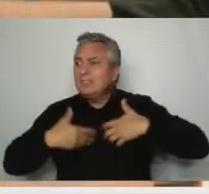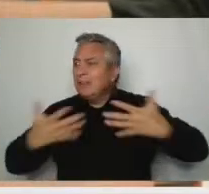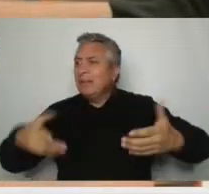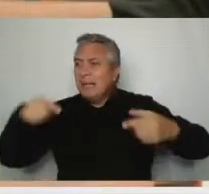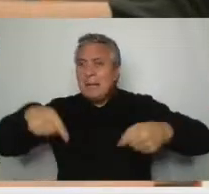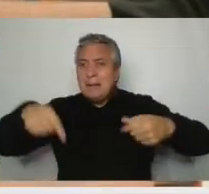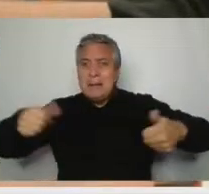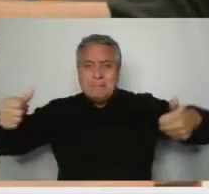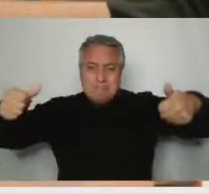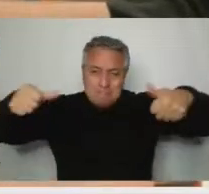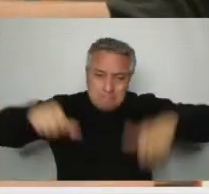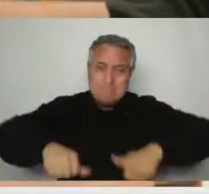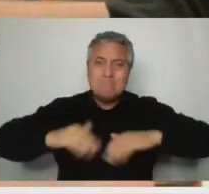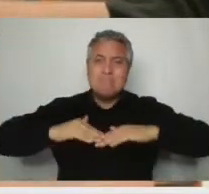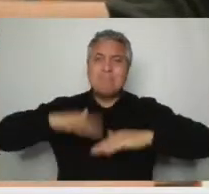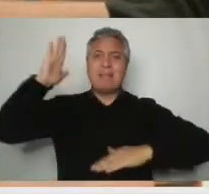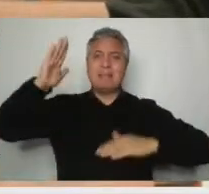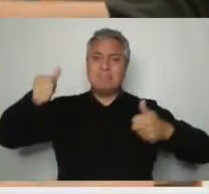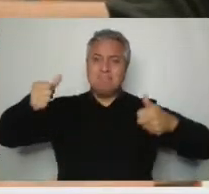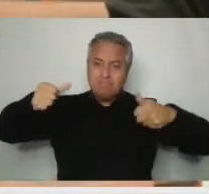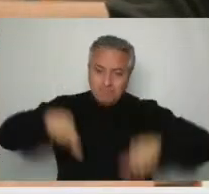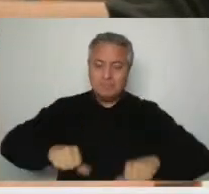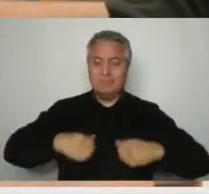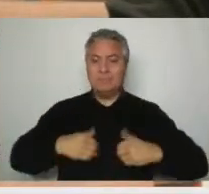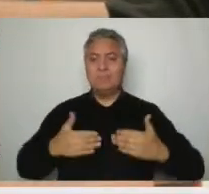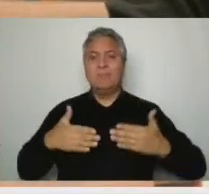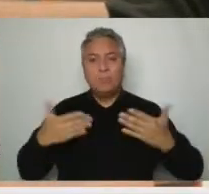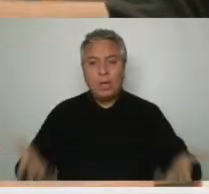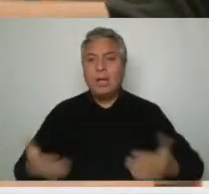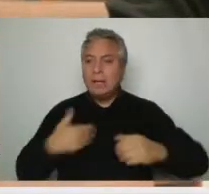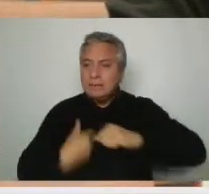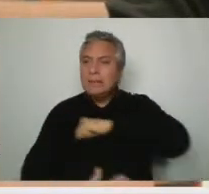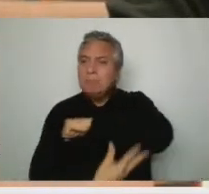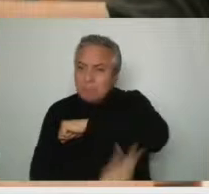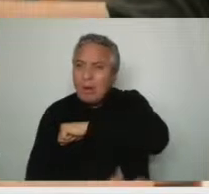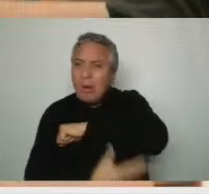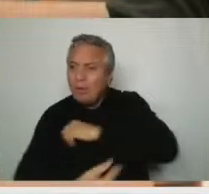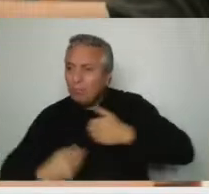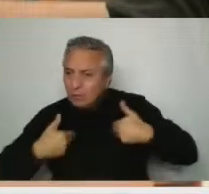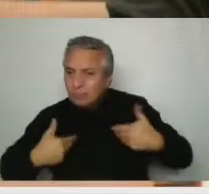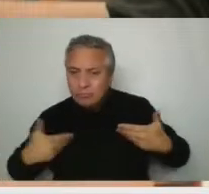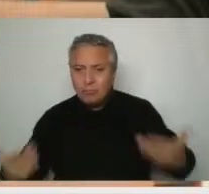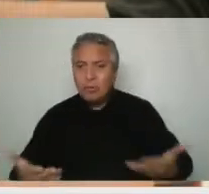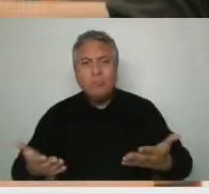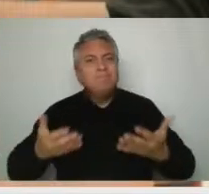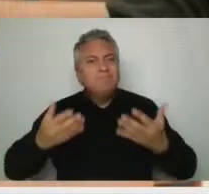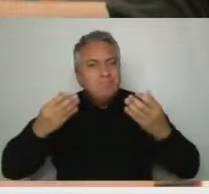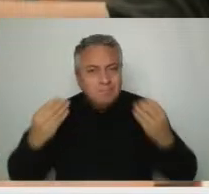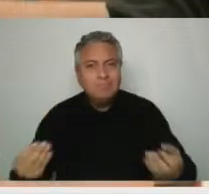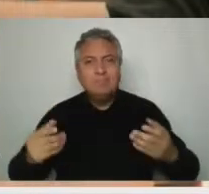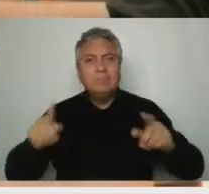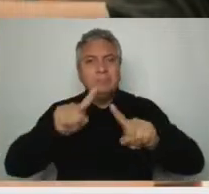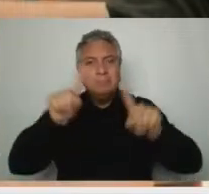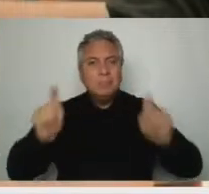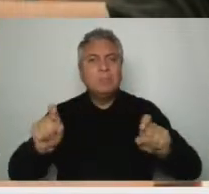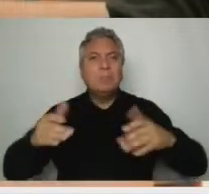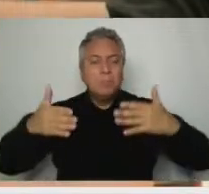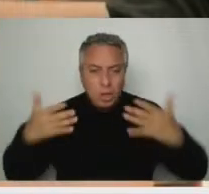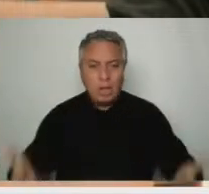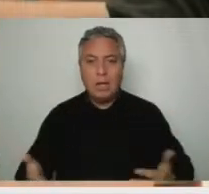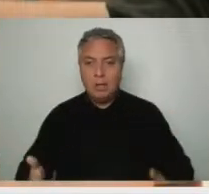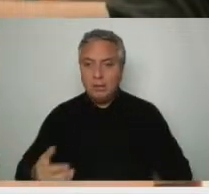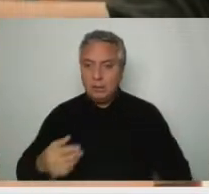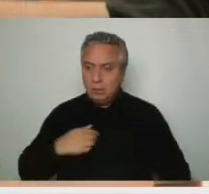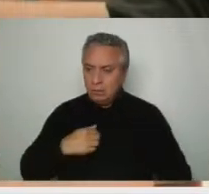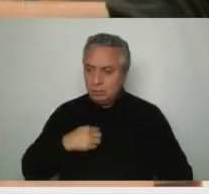Why do we have to be poor? Why do poor people have to go through this?" And I only